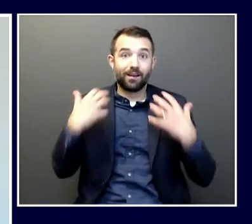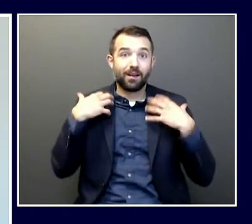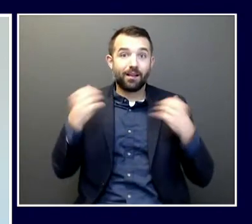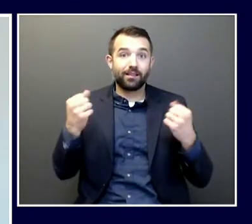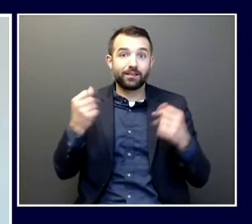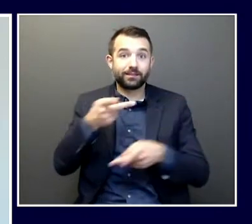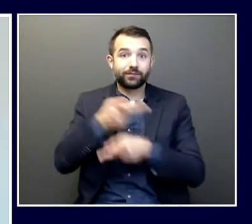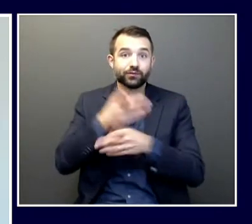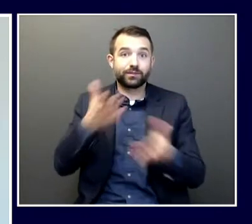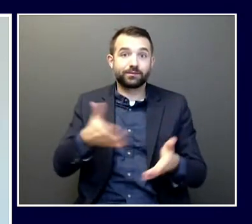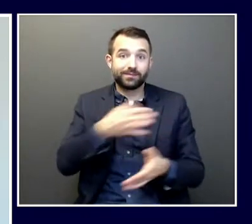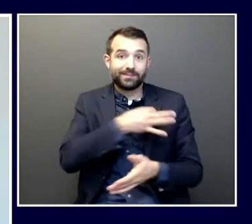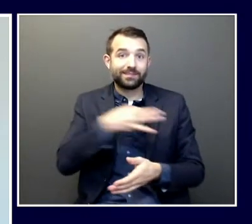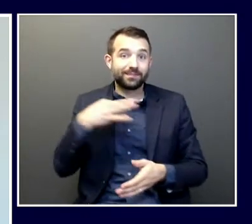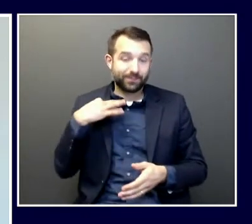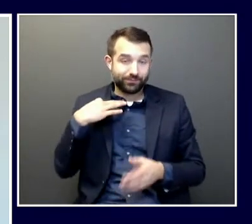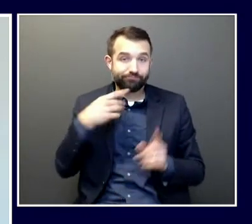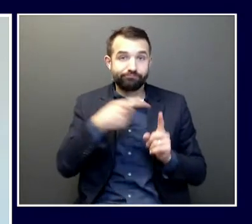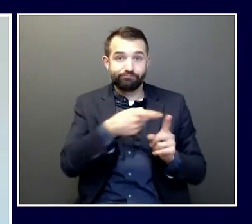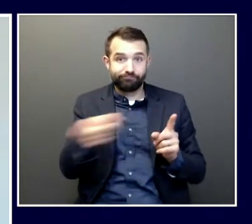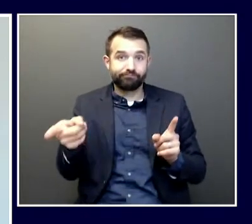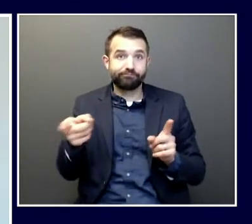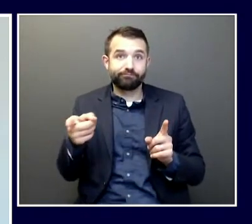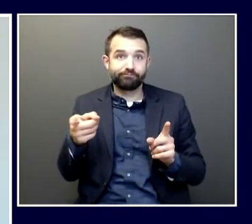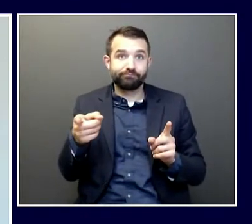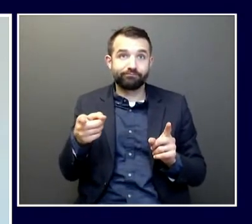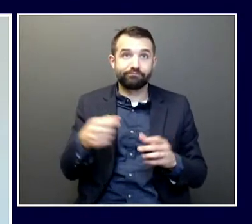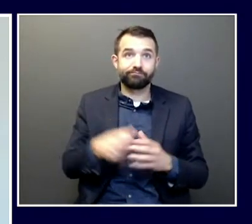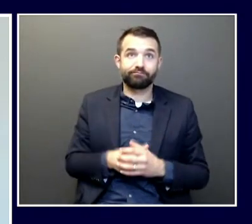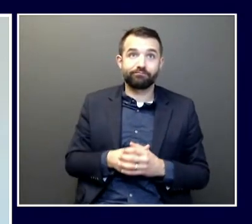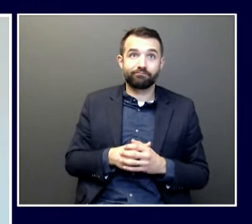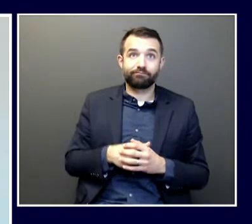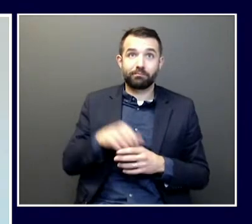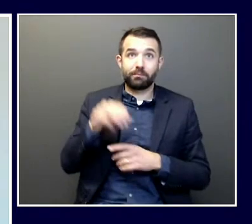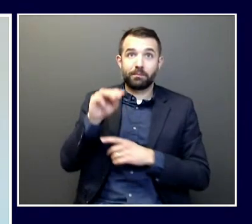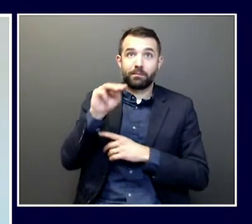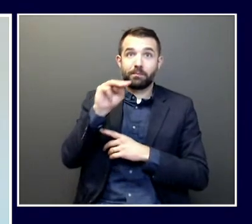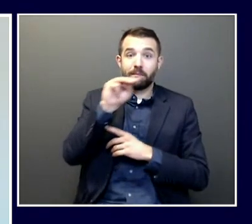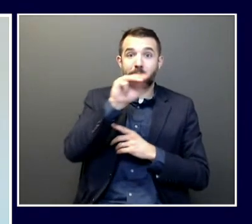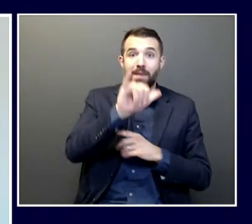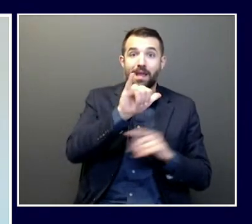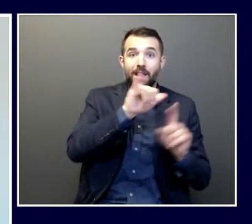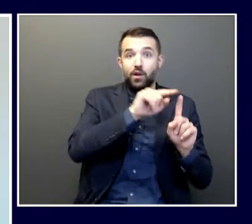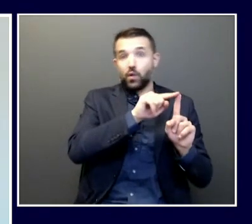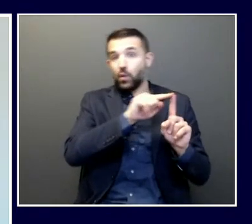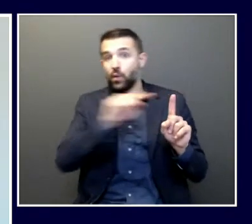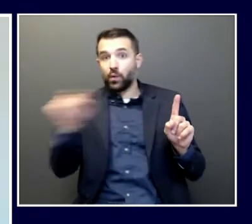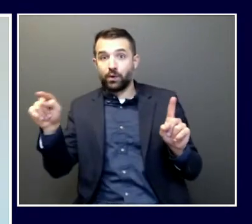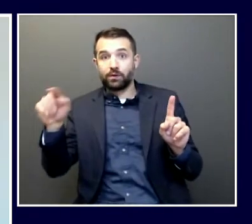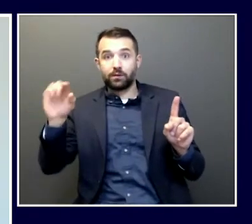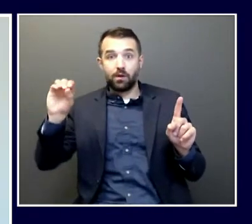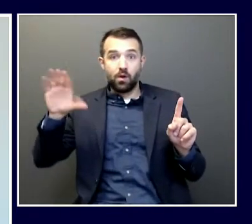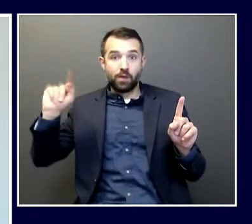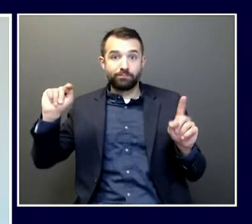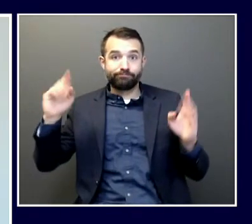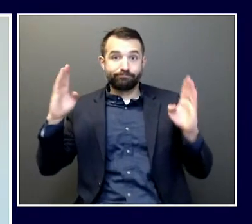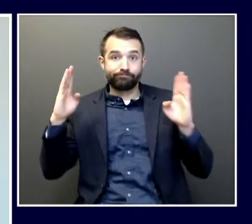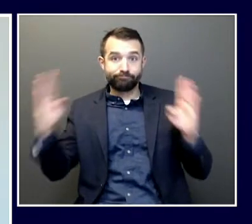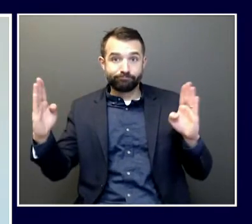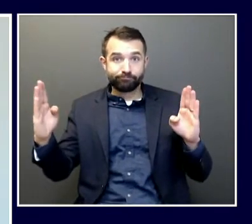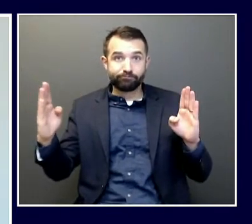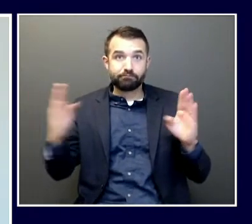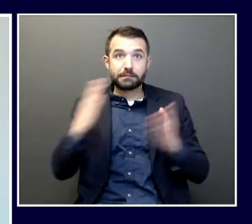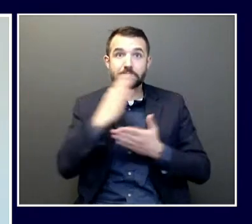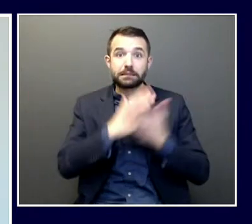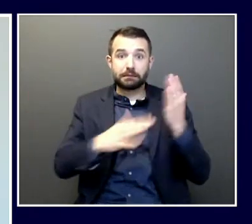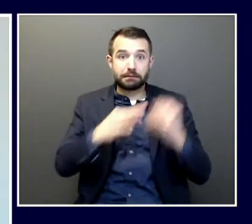14,810, or 92%, between May and October. To Today, the Maine Department of Health and Human Services